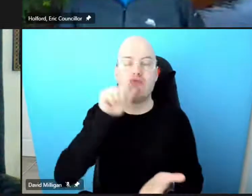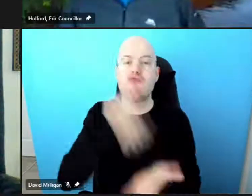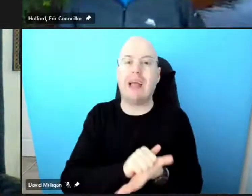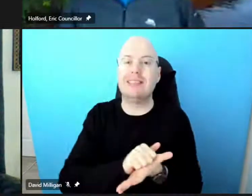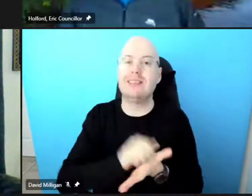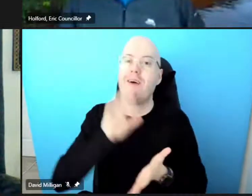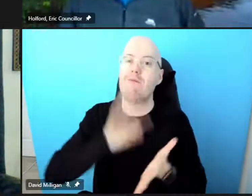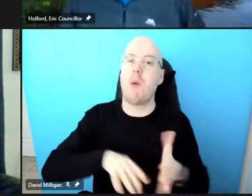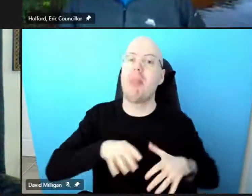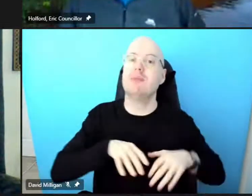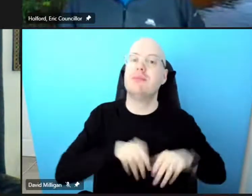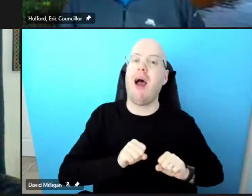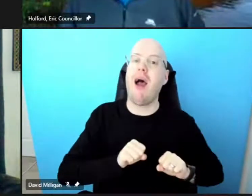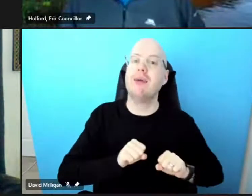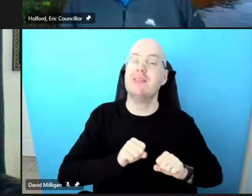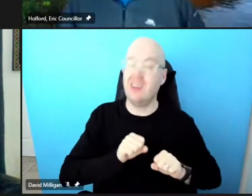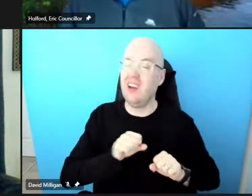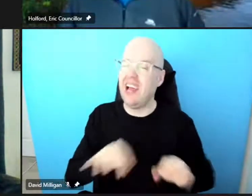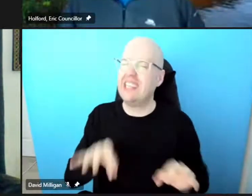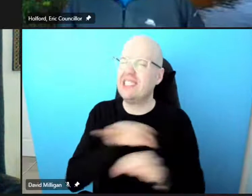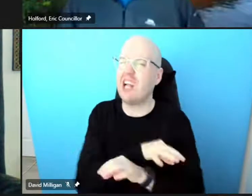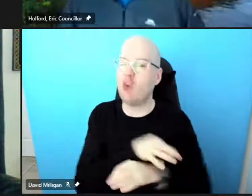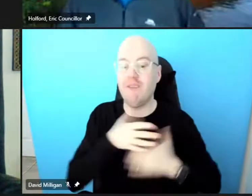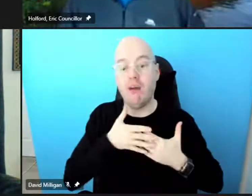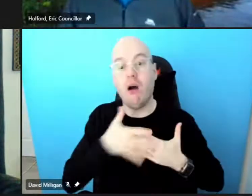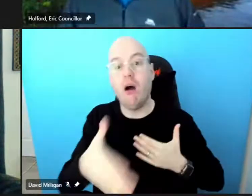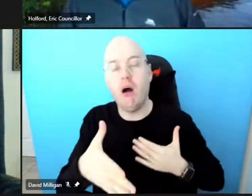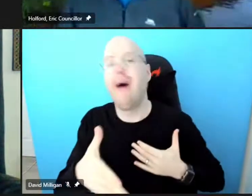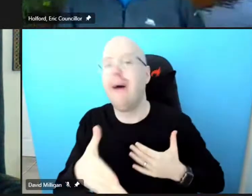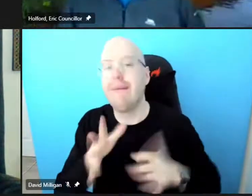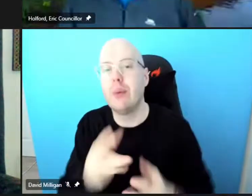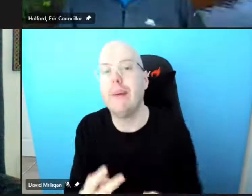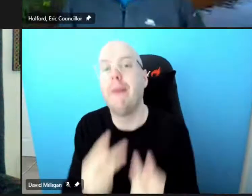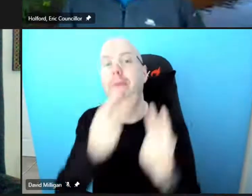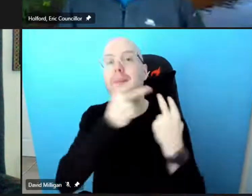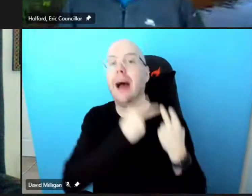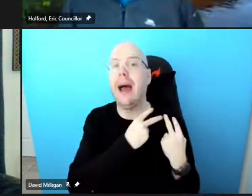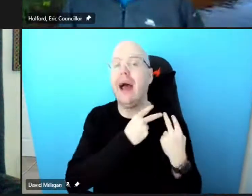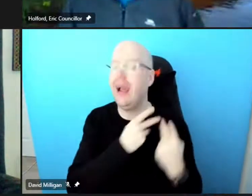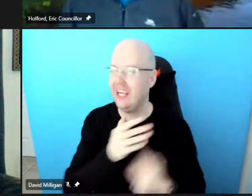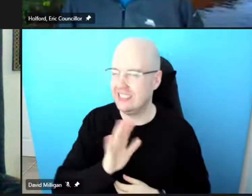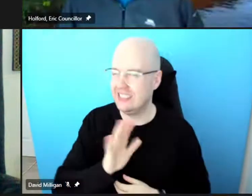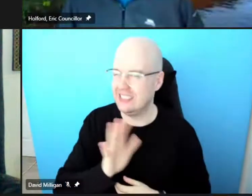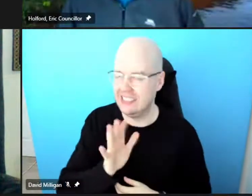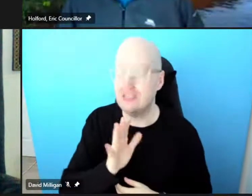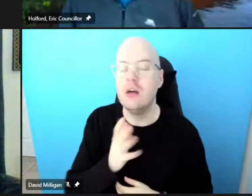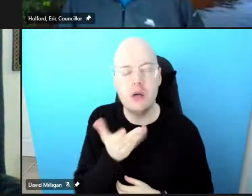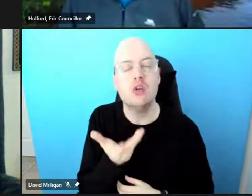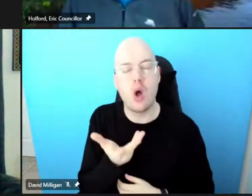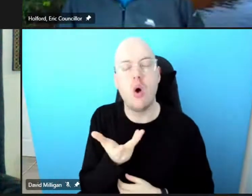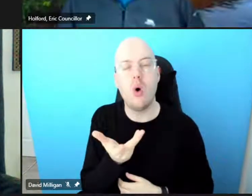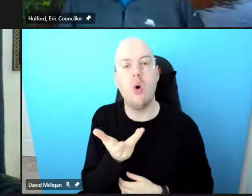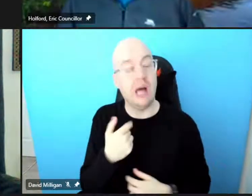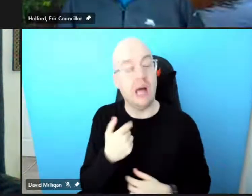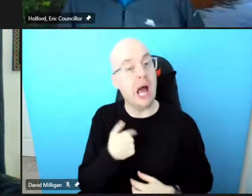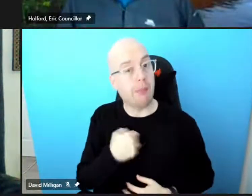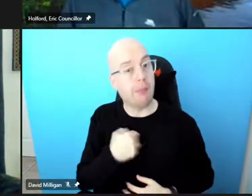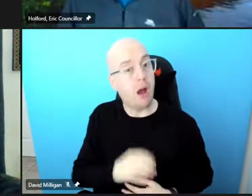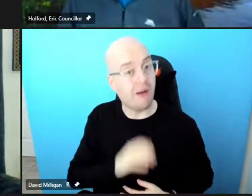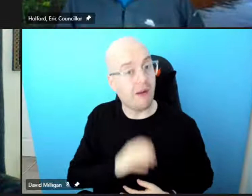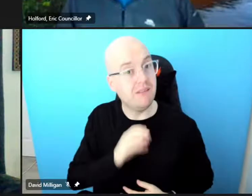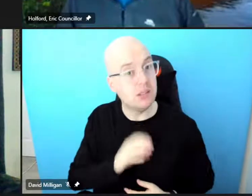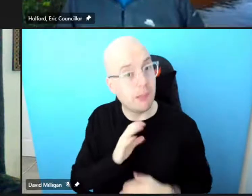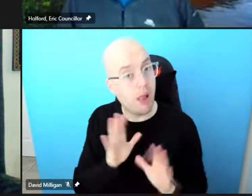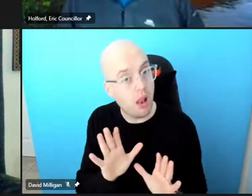and subsequent audit plans that basically make recommendations around corrections to the system. So I'm comfortable that I can